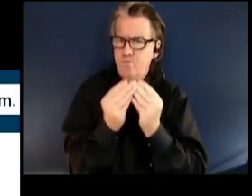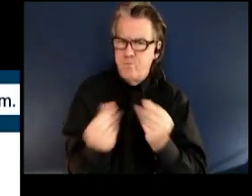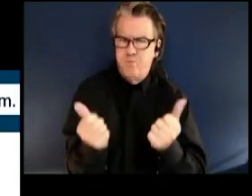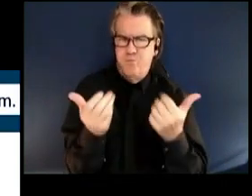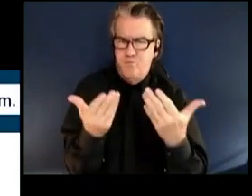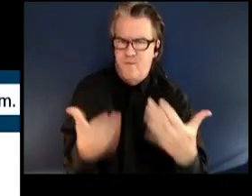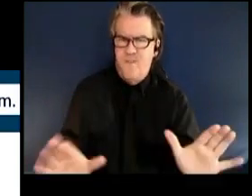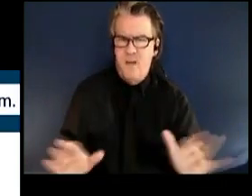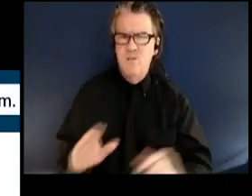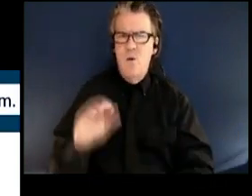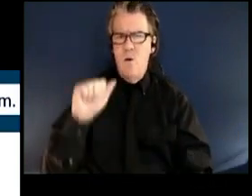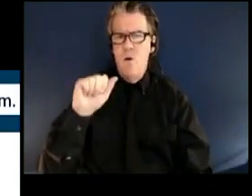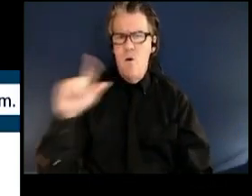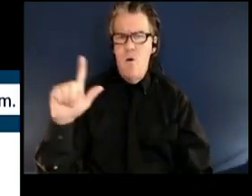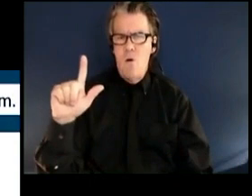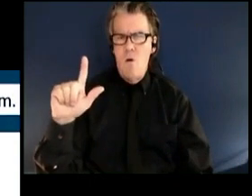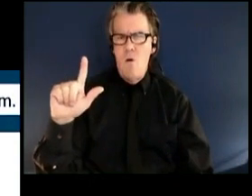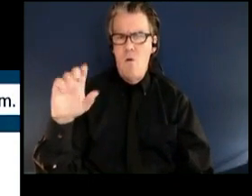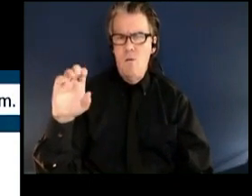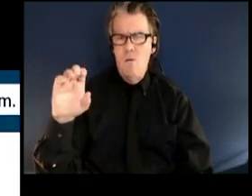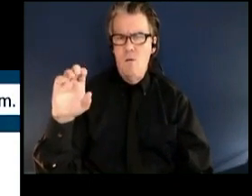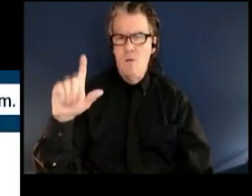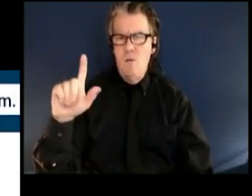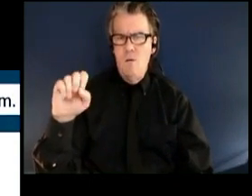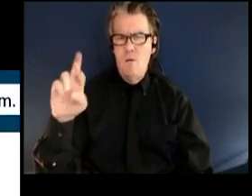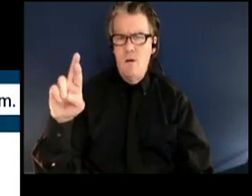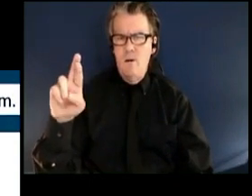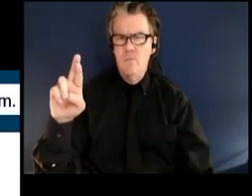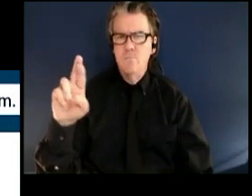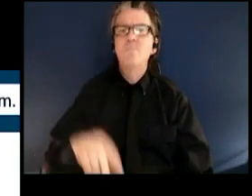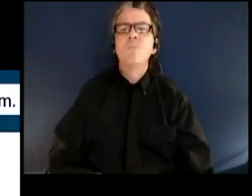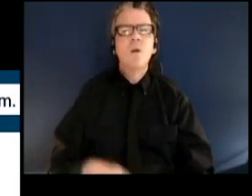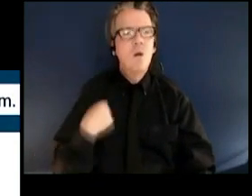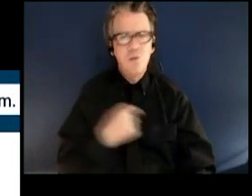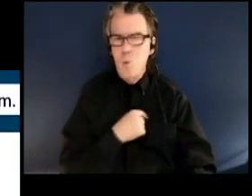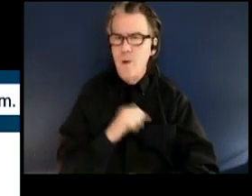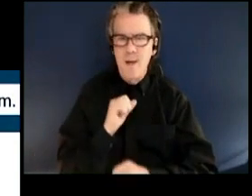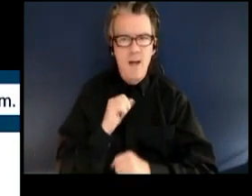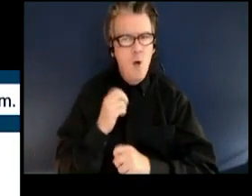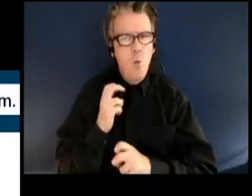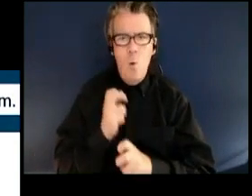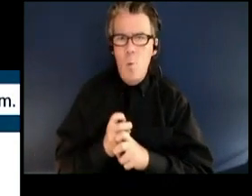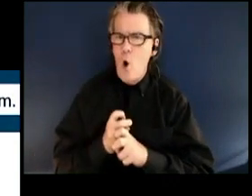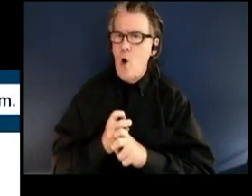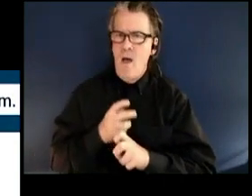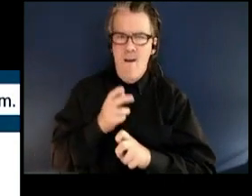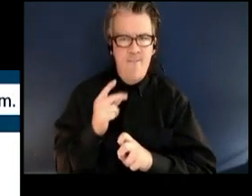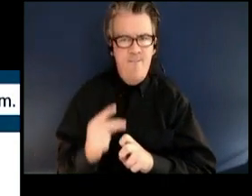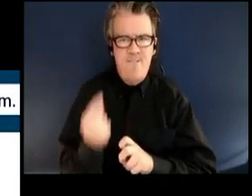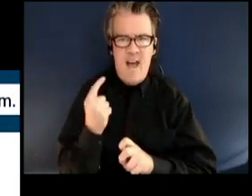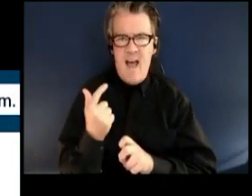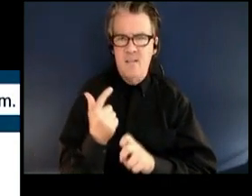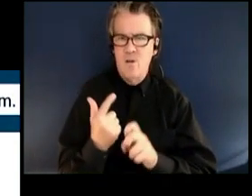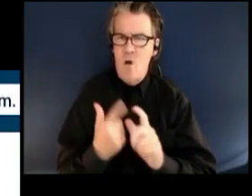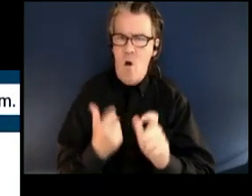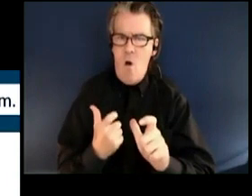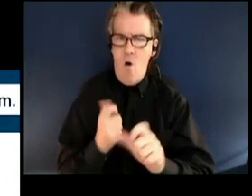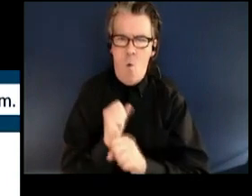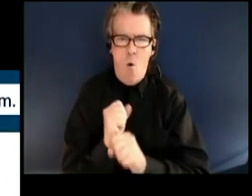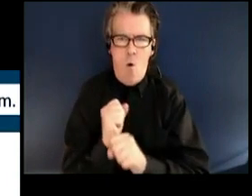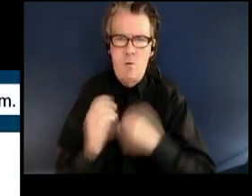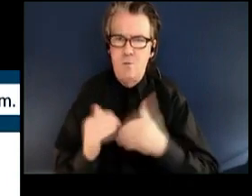your electric service. If we go to the next slide, I want to talk a little bit about how we're doing that